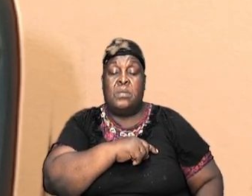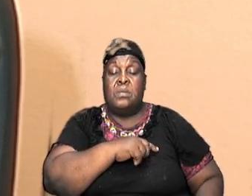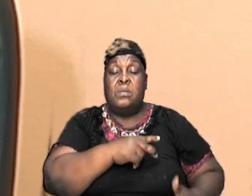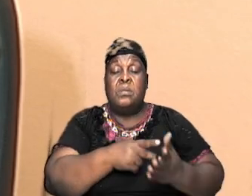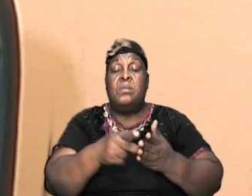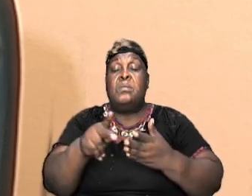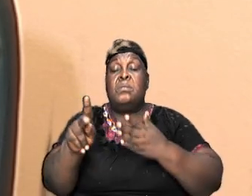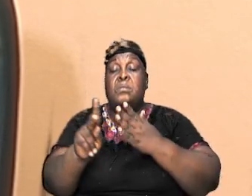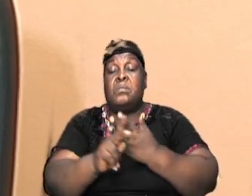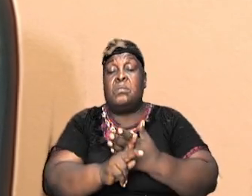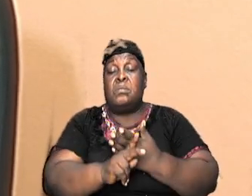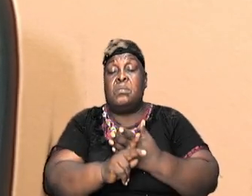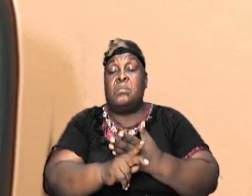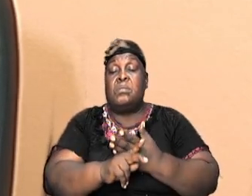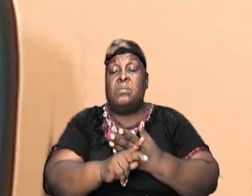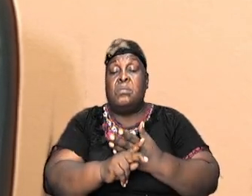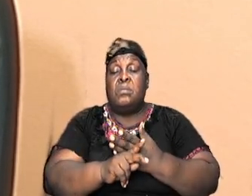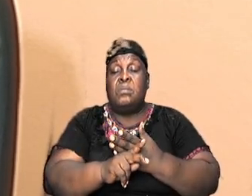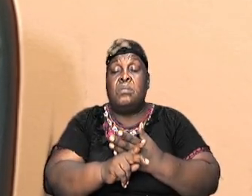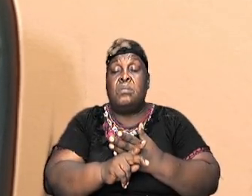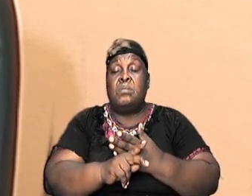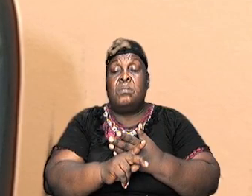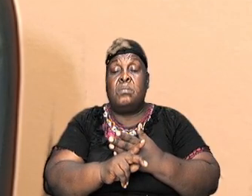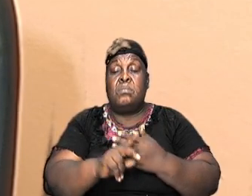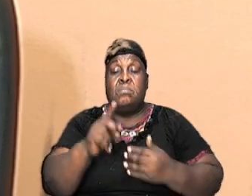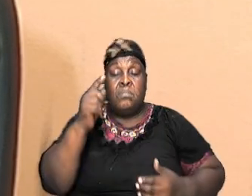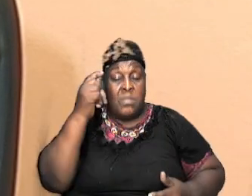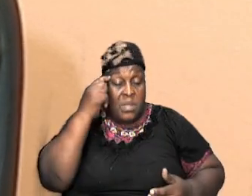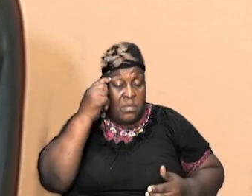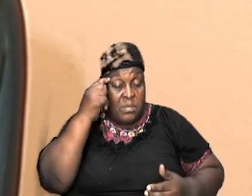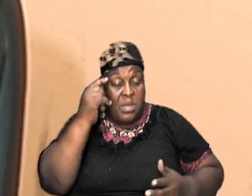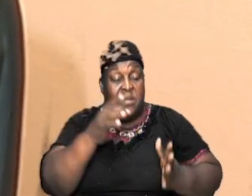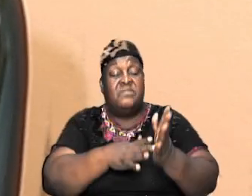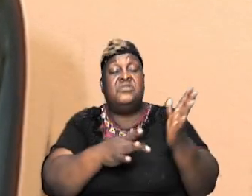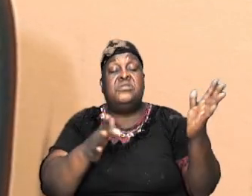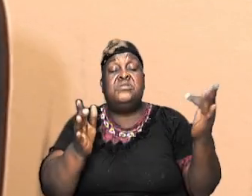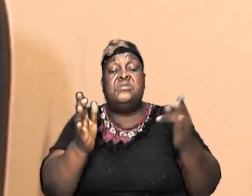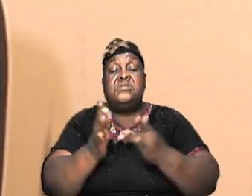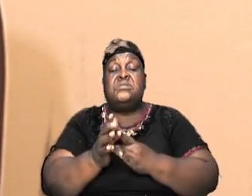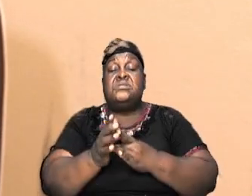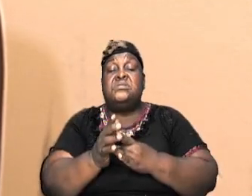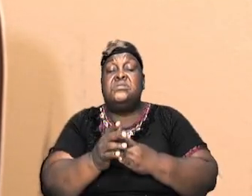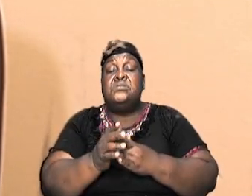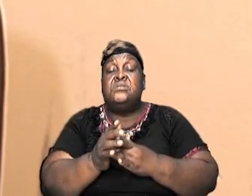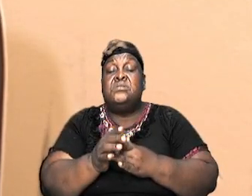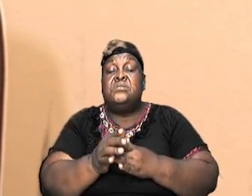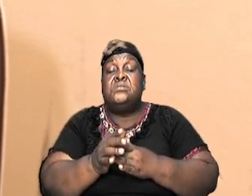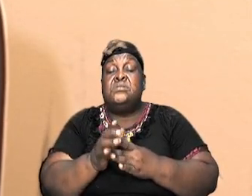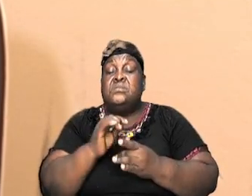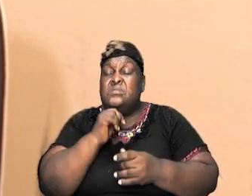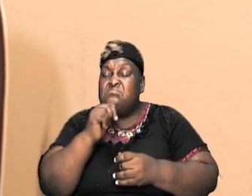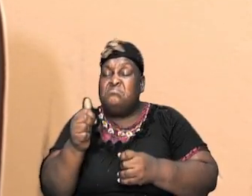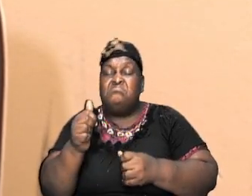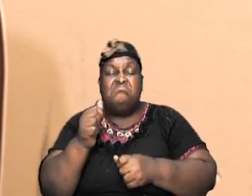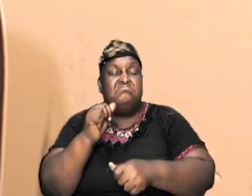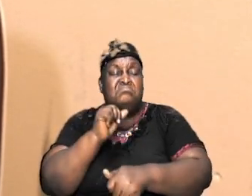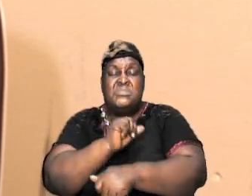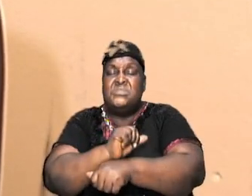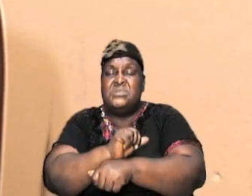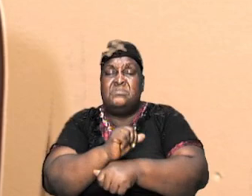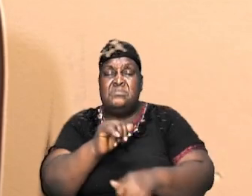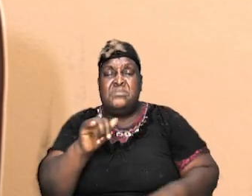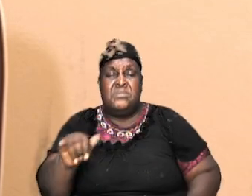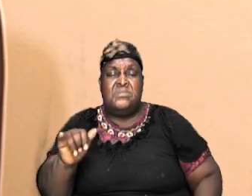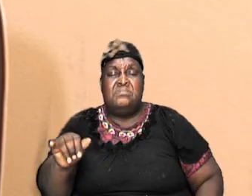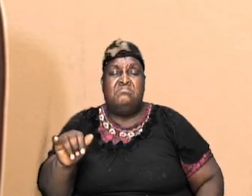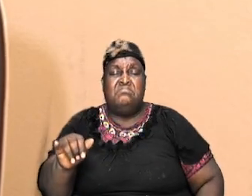presentation "The Life of Christ." The Mind of Christ. But we're not going to be a slave to that. But we're